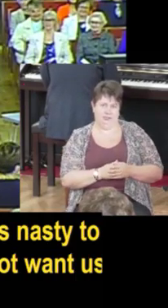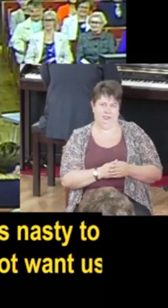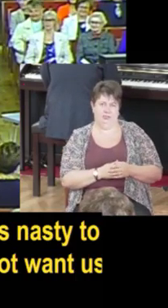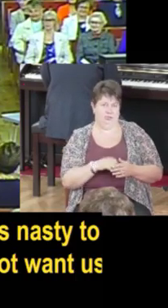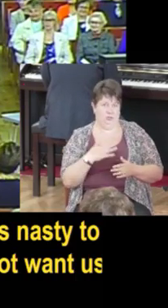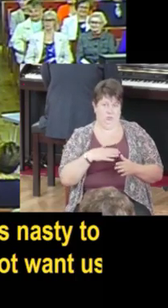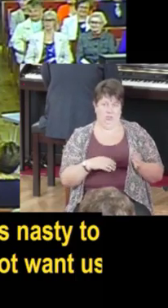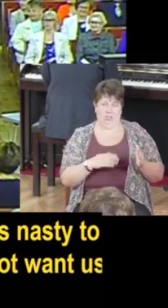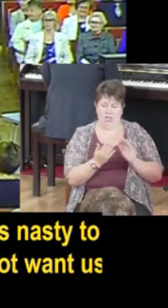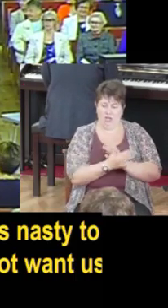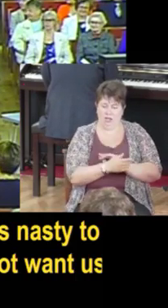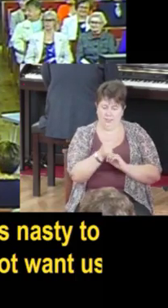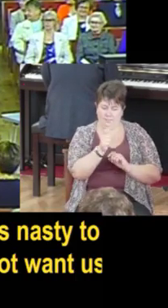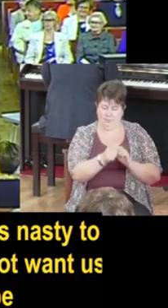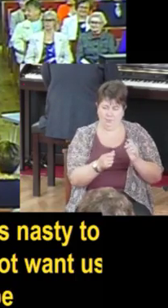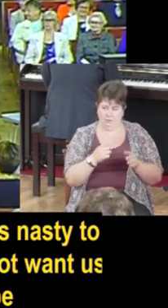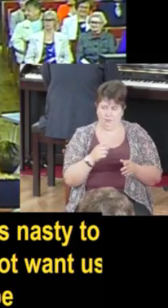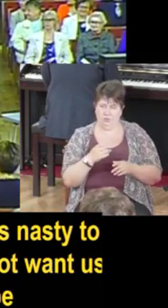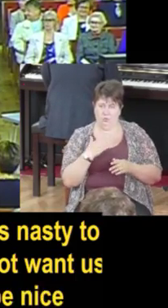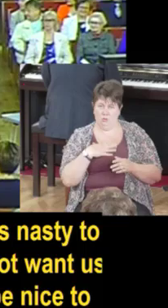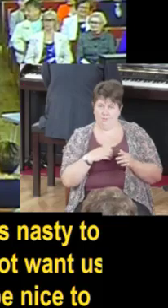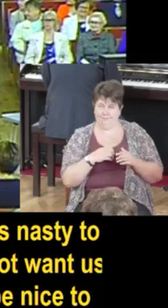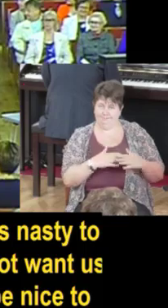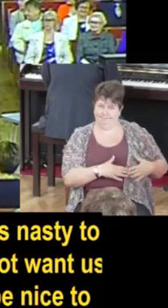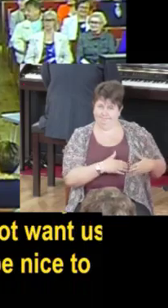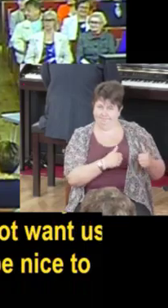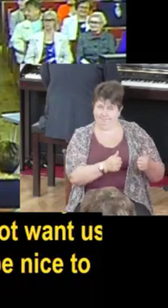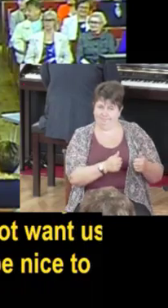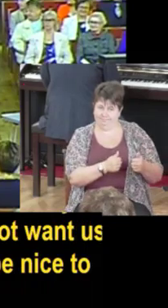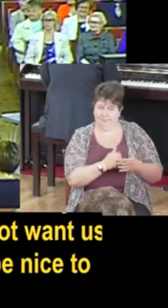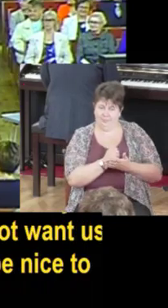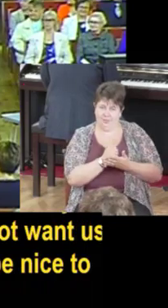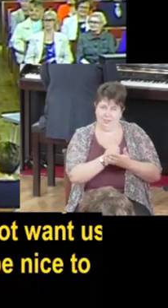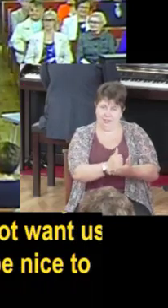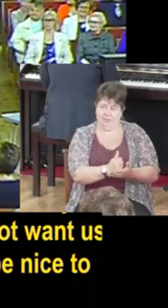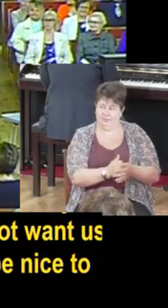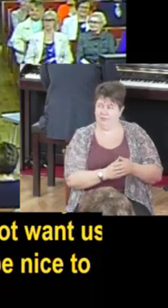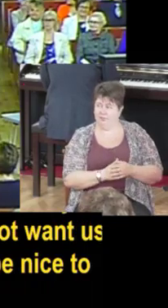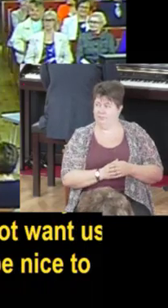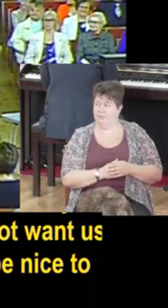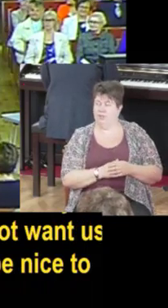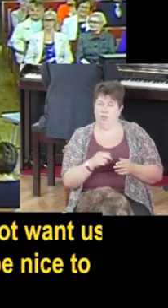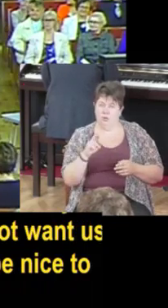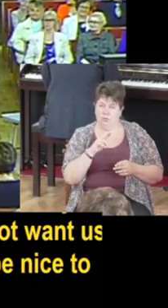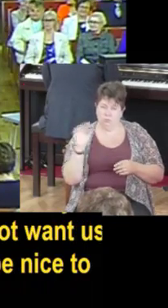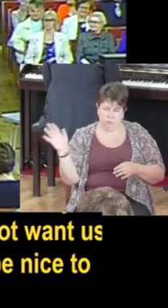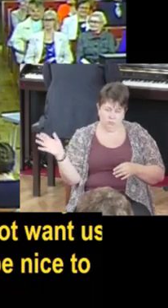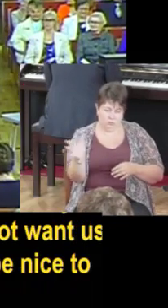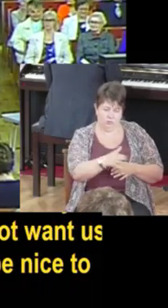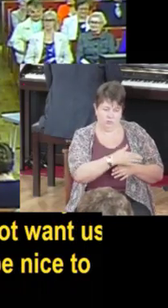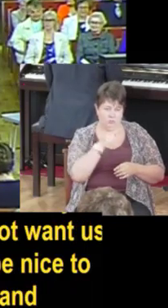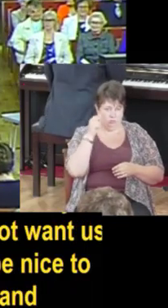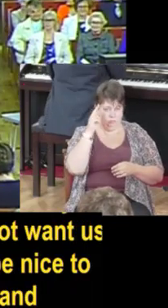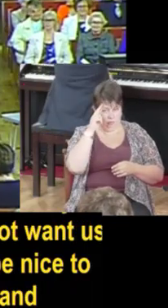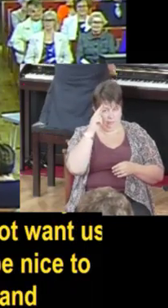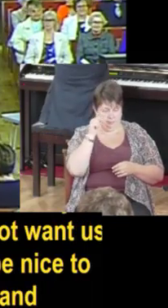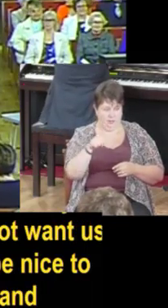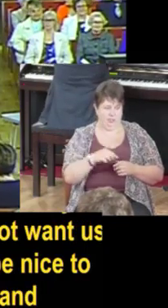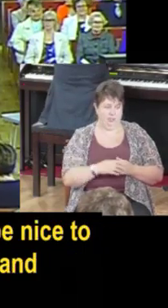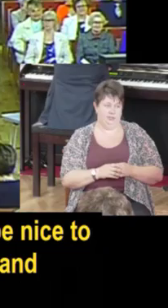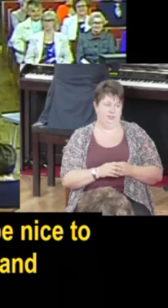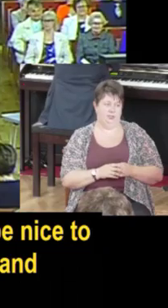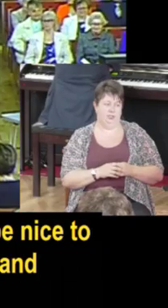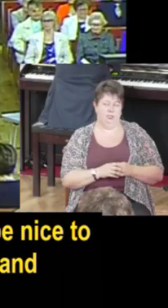kill them or hurt them. He wants us to be kind and helpful. So I hope that you'll remember that from today's story.